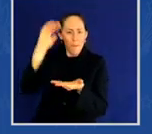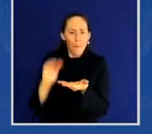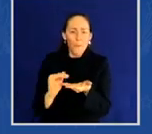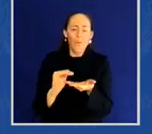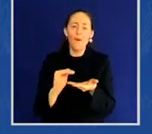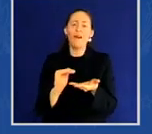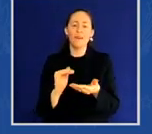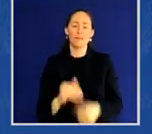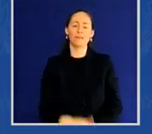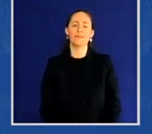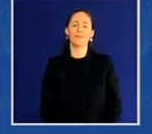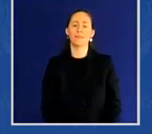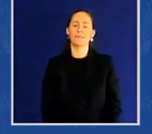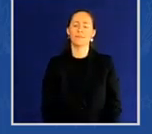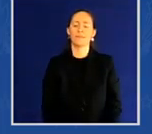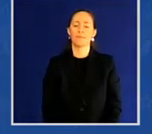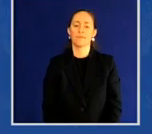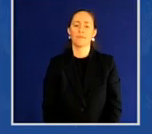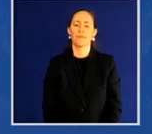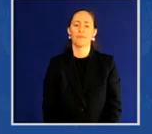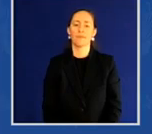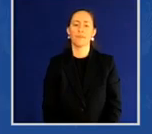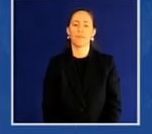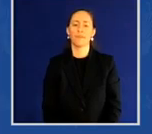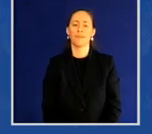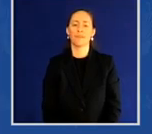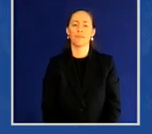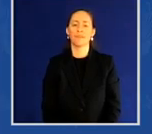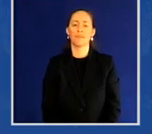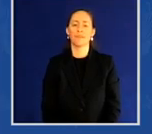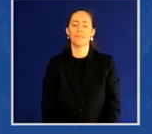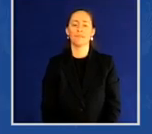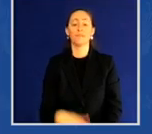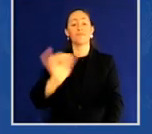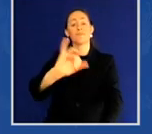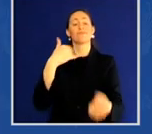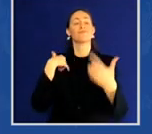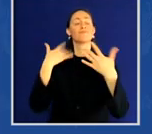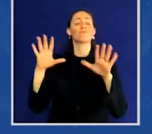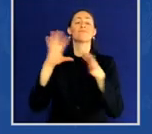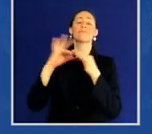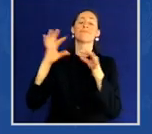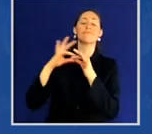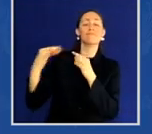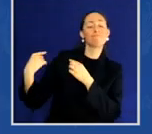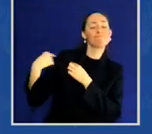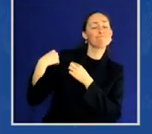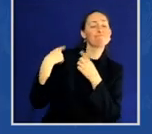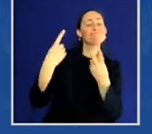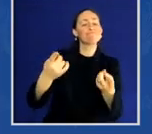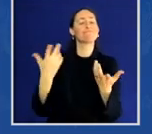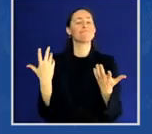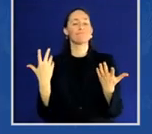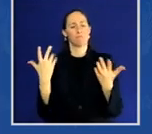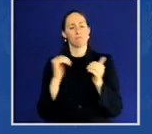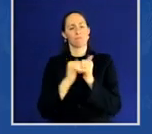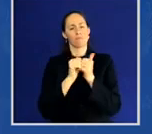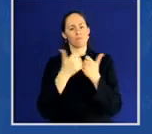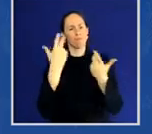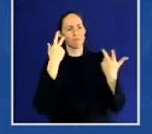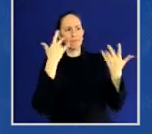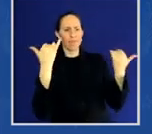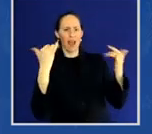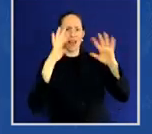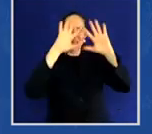in America. As I've said from the beginning, when I think about fighting climate change, I think about jobs. And rail, and hopefully